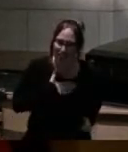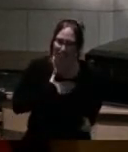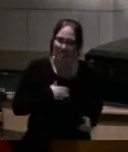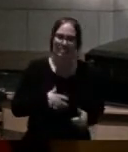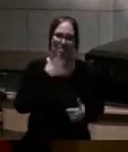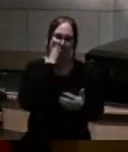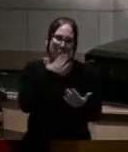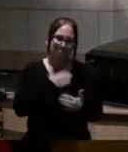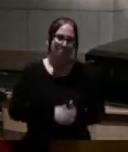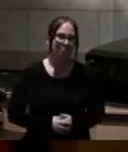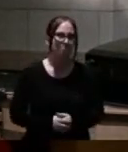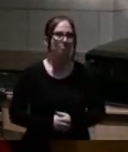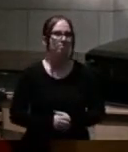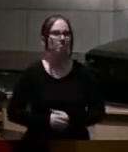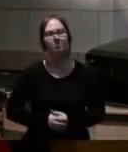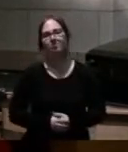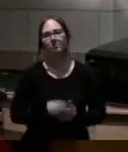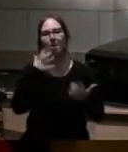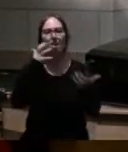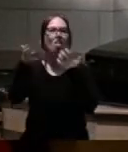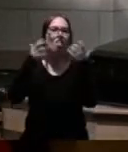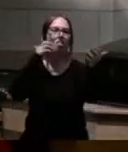appreciated.